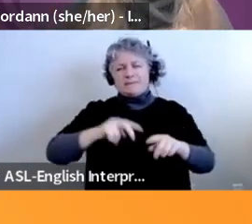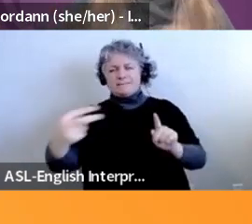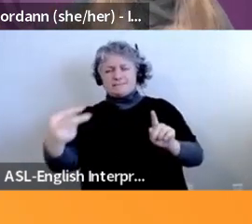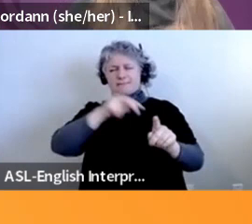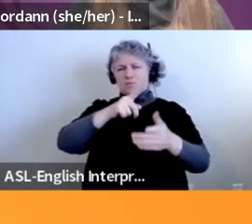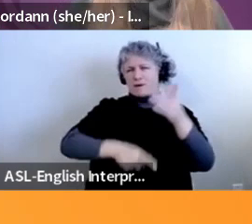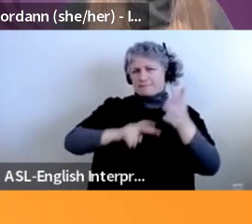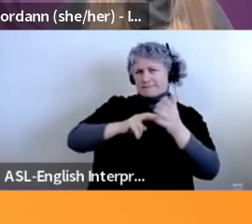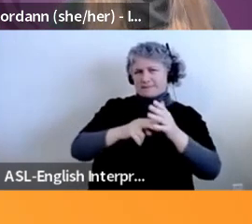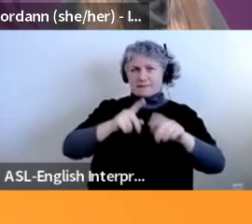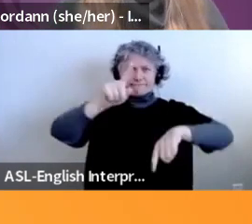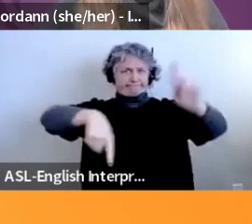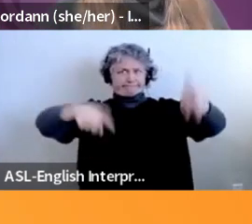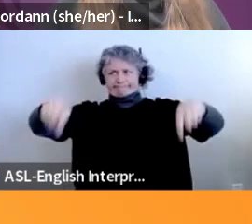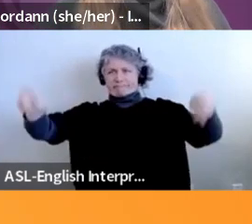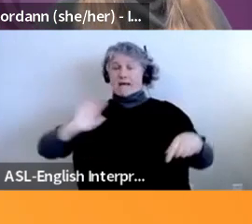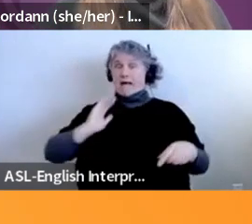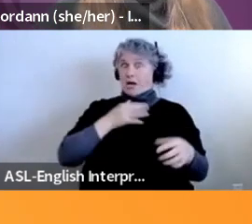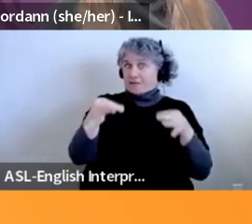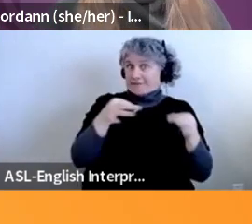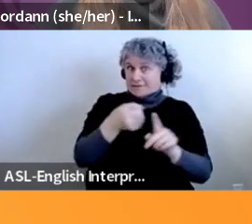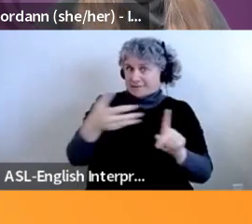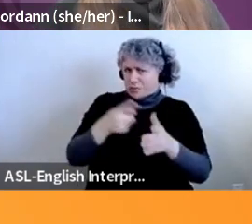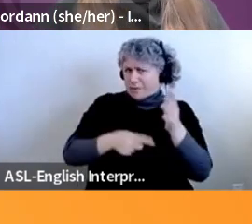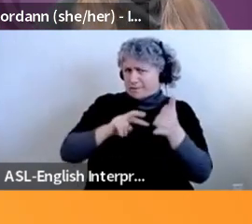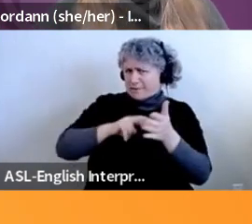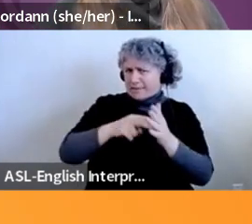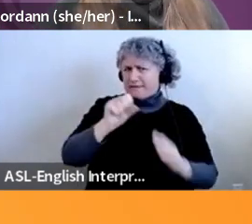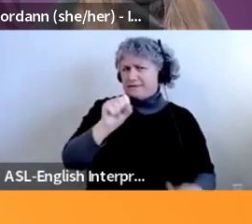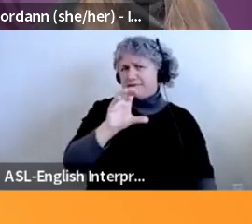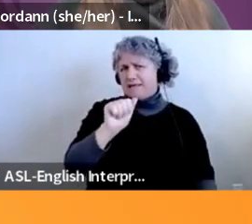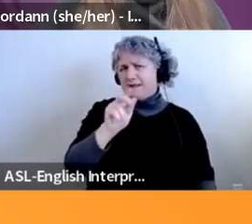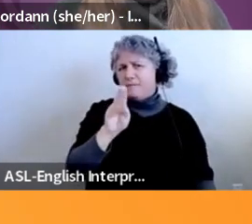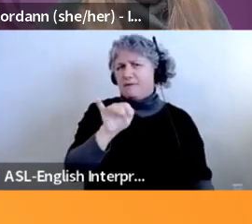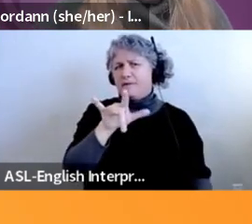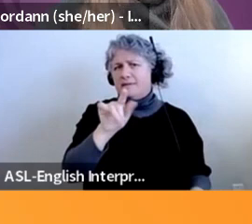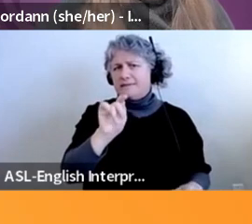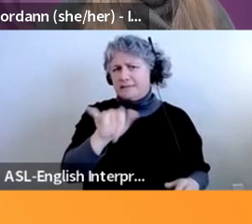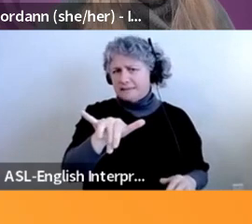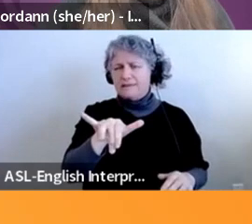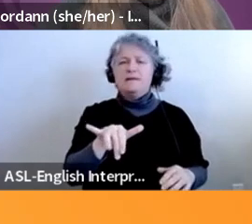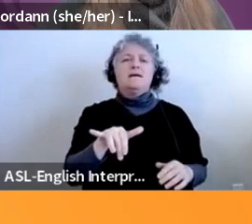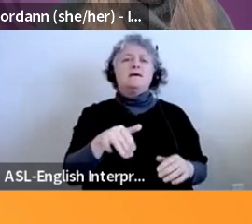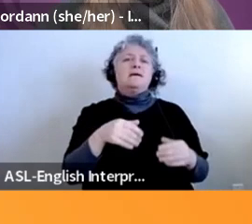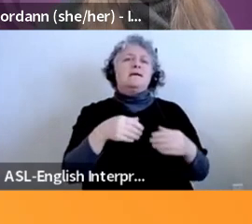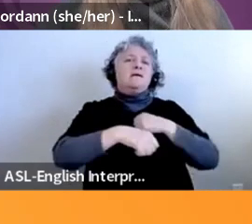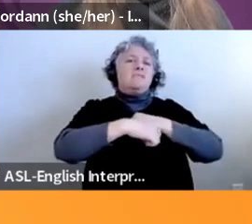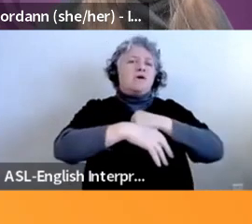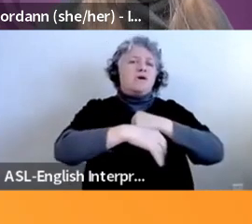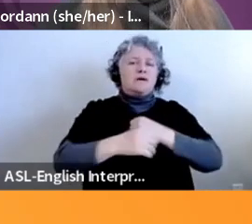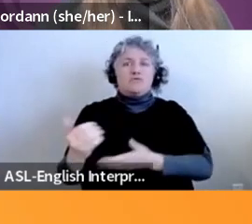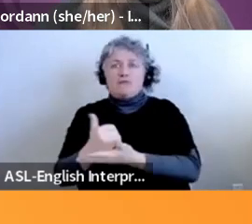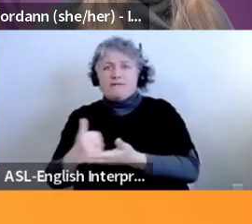but our definition of scalability is the company is able to increase revenue and market expansion while increasing efficiencies. So